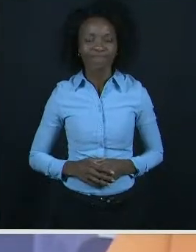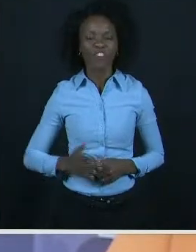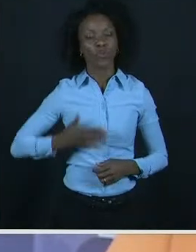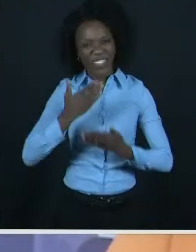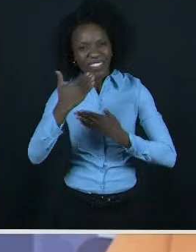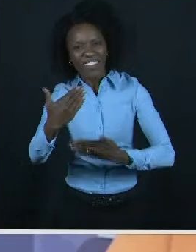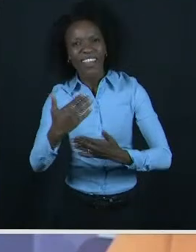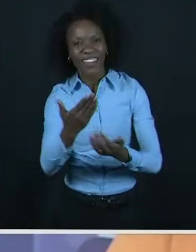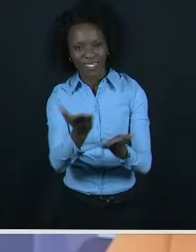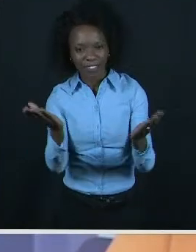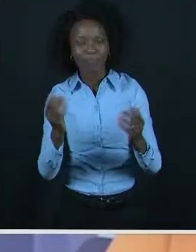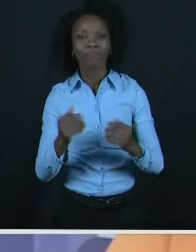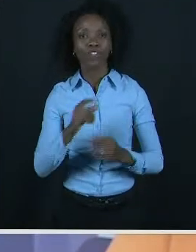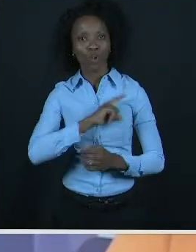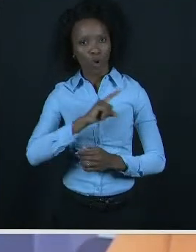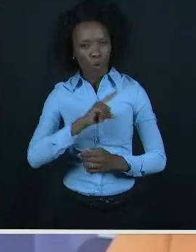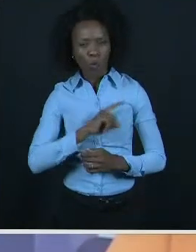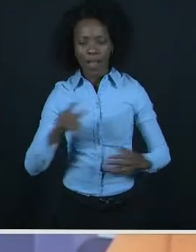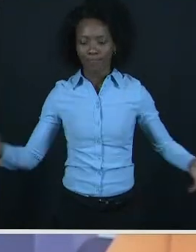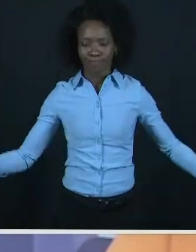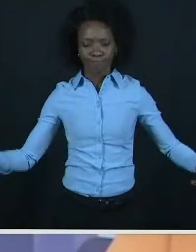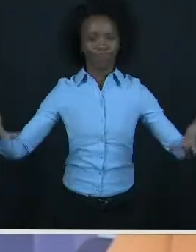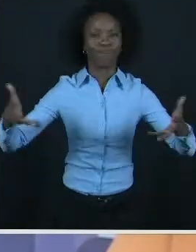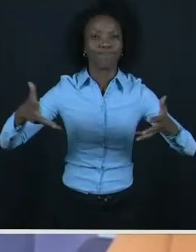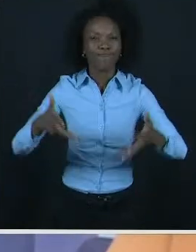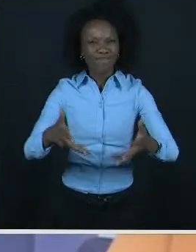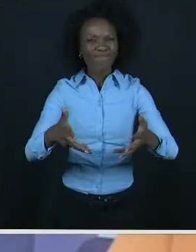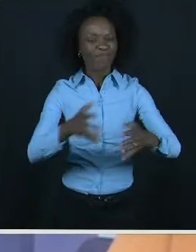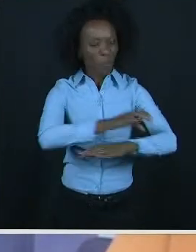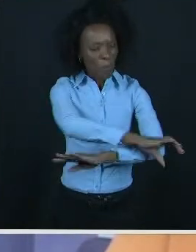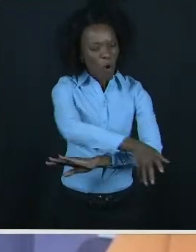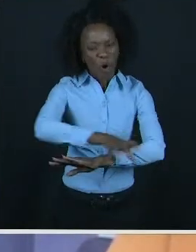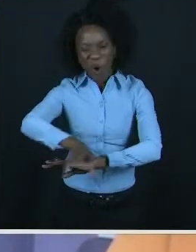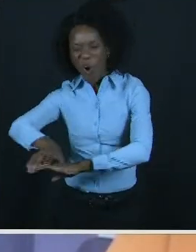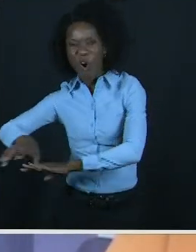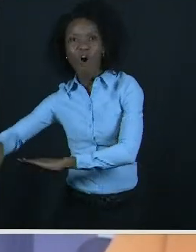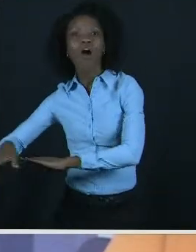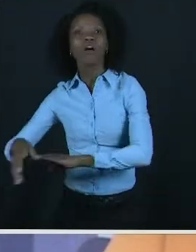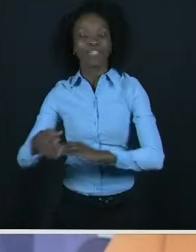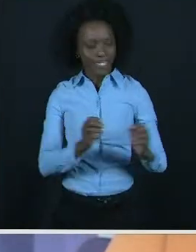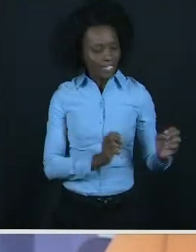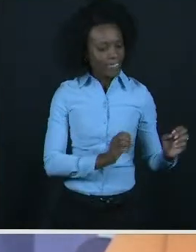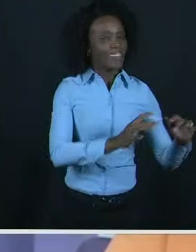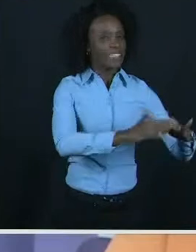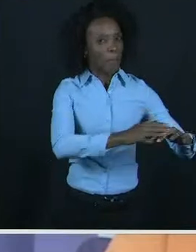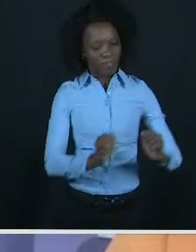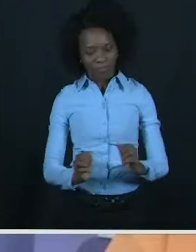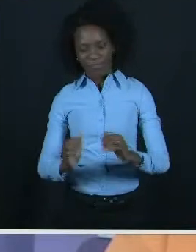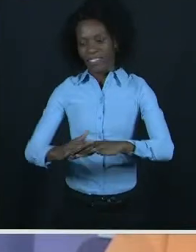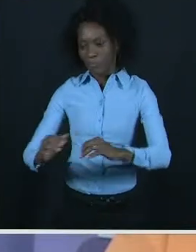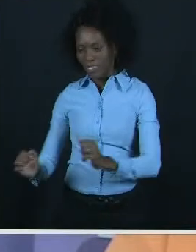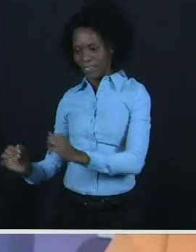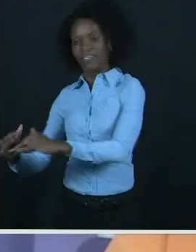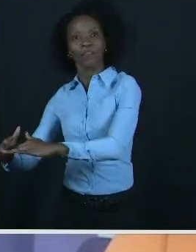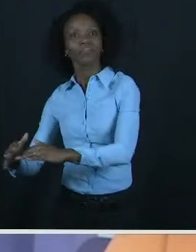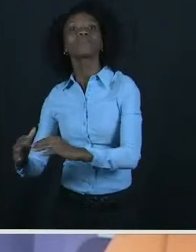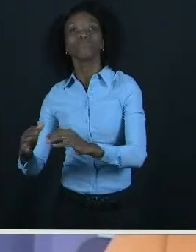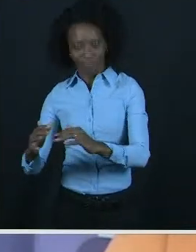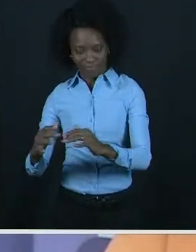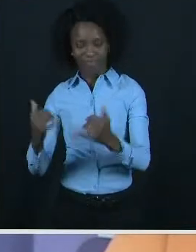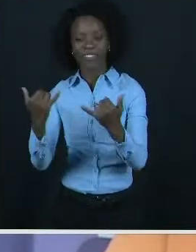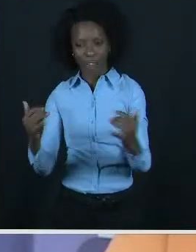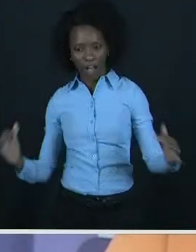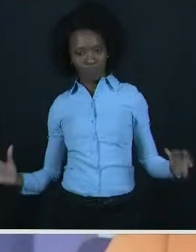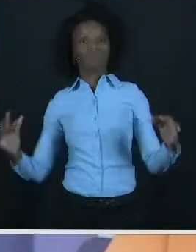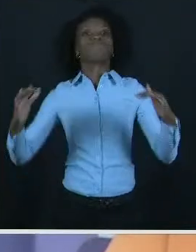them for convening Provincial Gender-Based Violence Summit leading up to this summit.